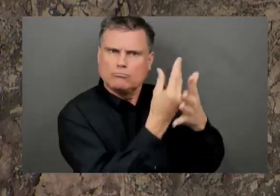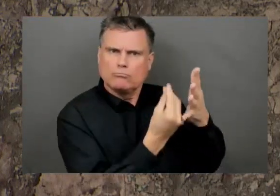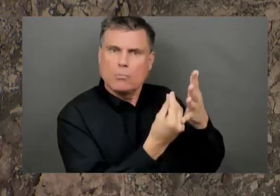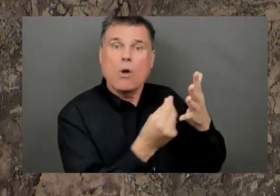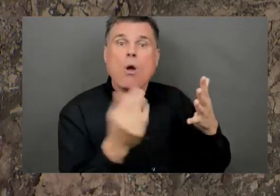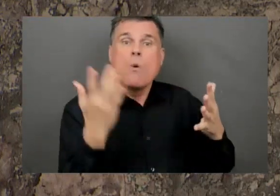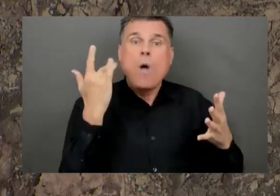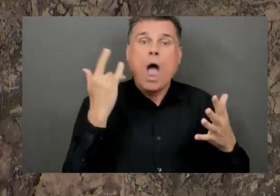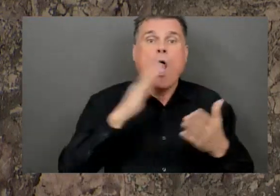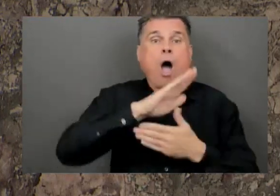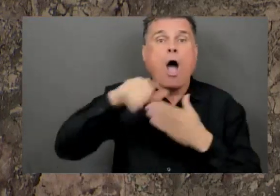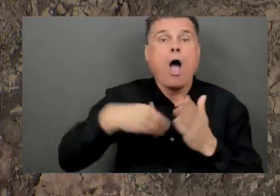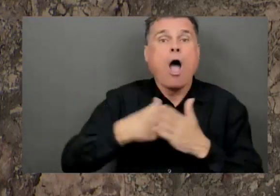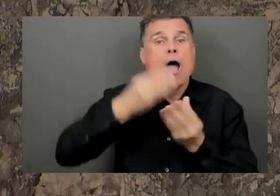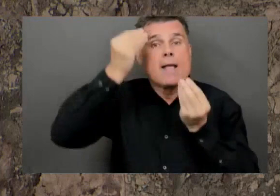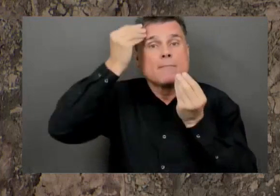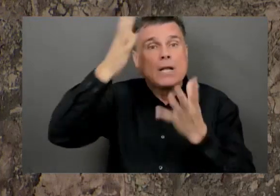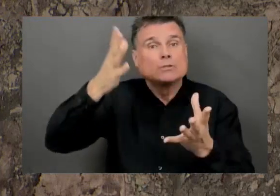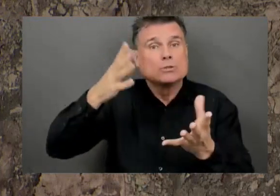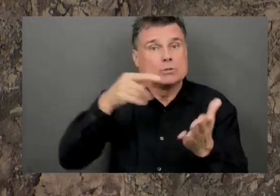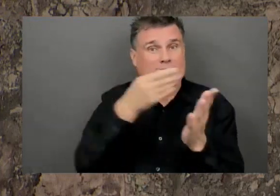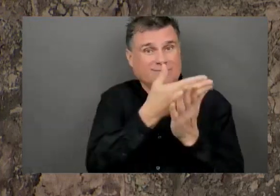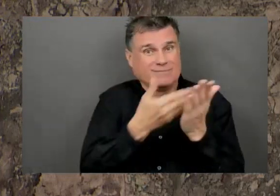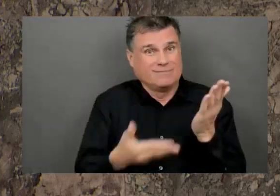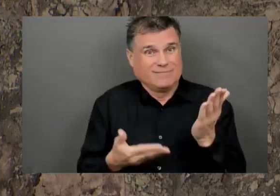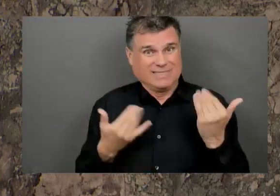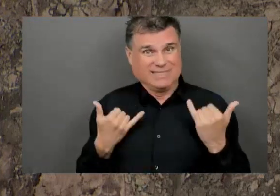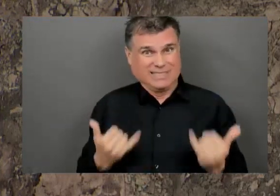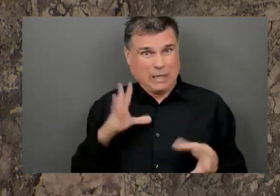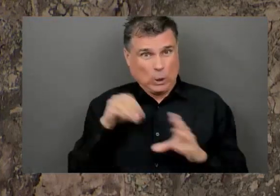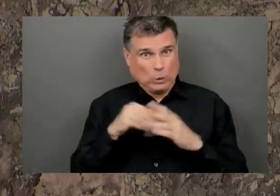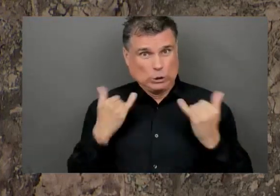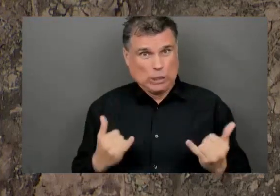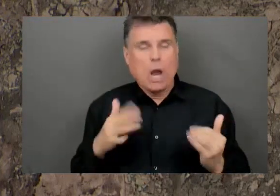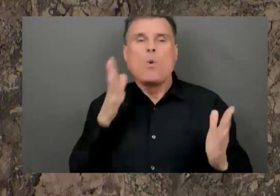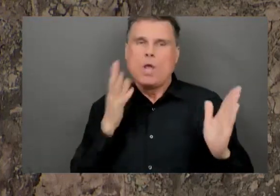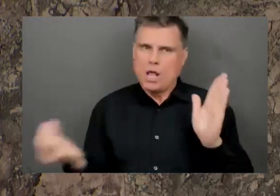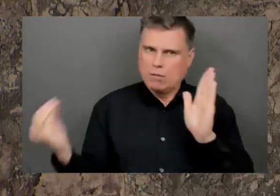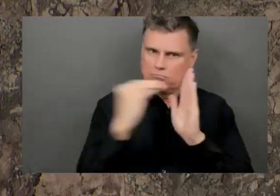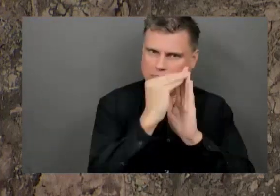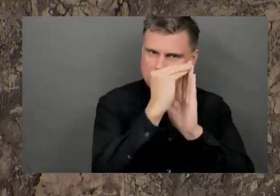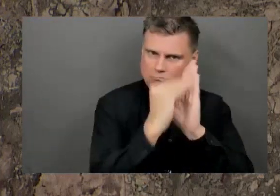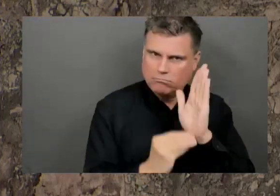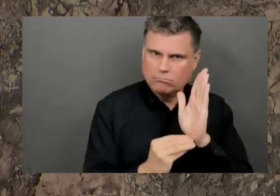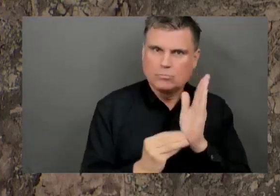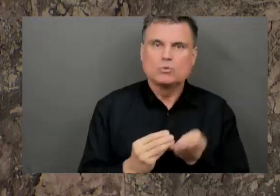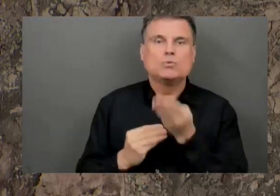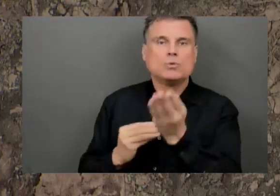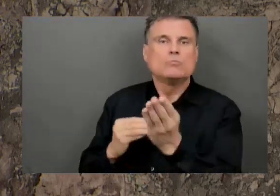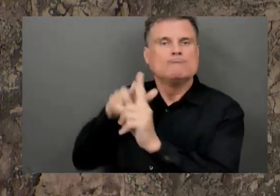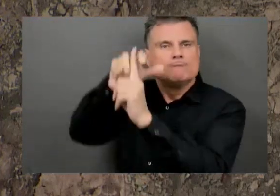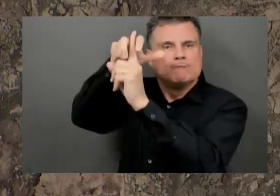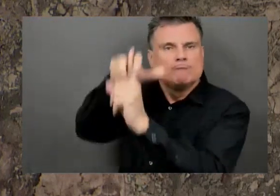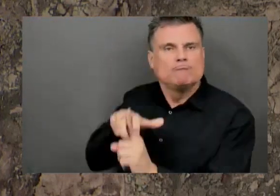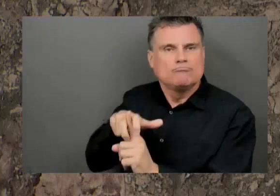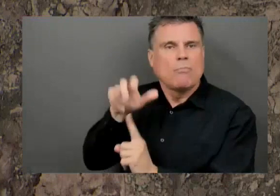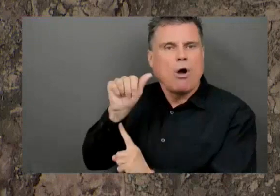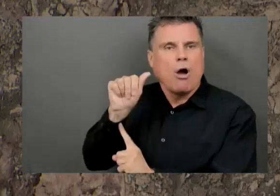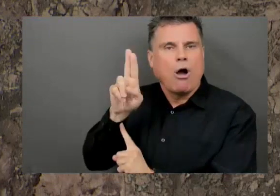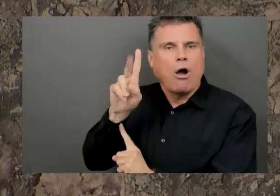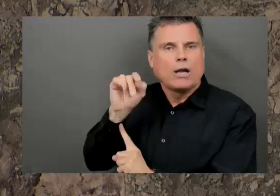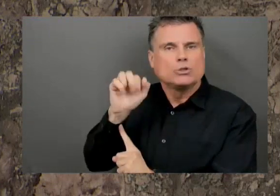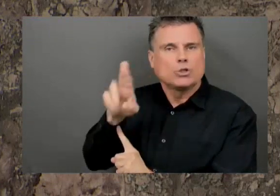be sent to the Auditor General and will be reviewed by an independent office so that a fair and independent review of the